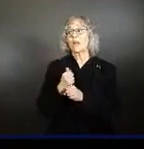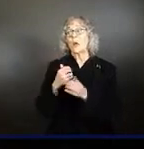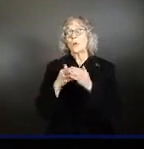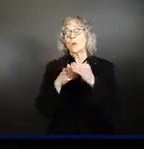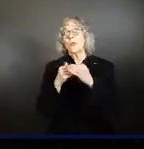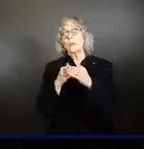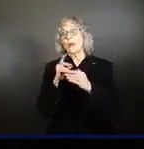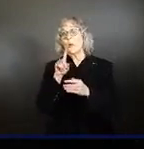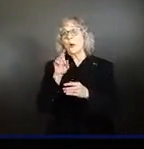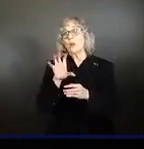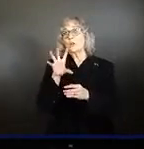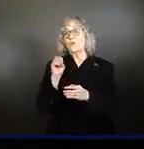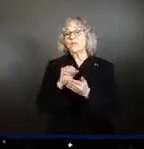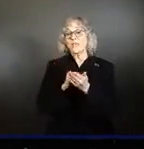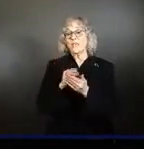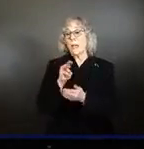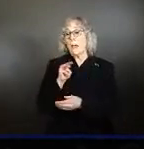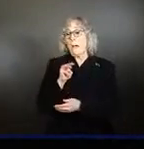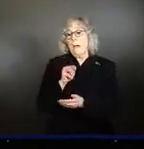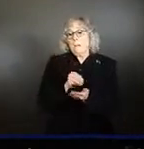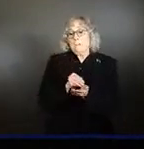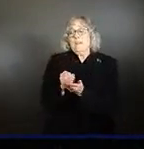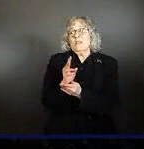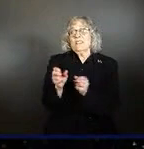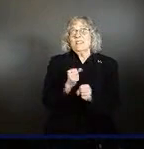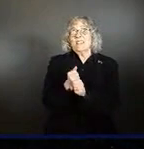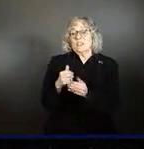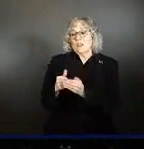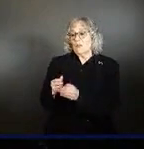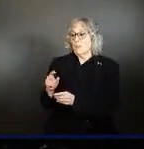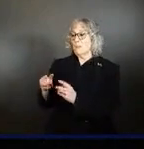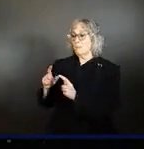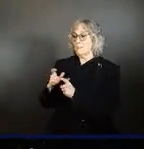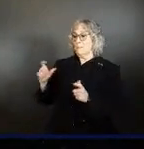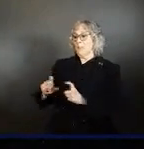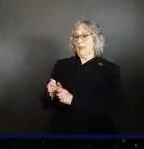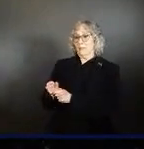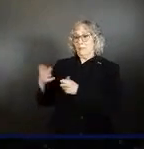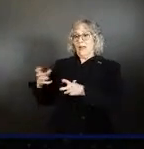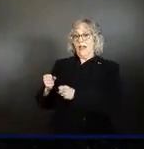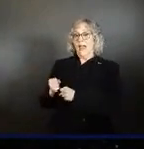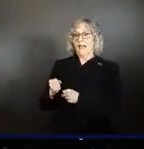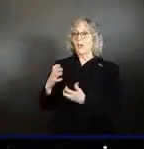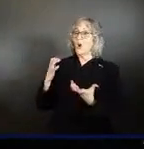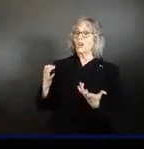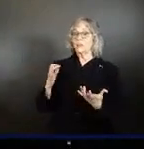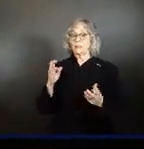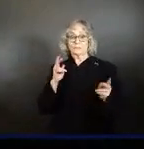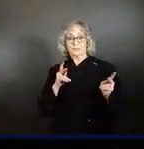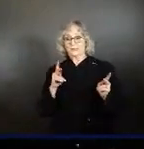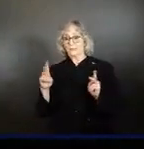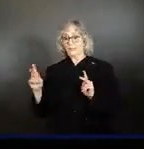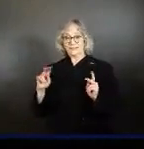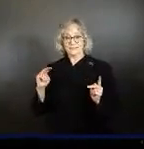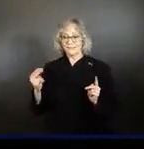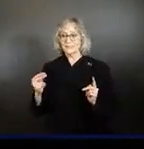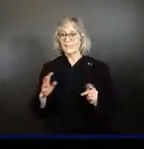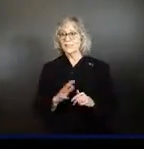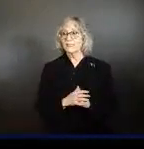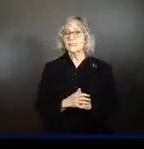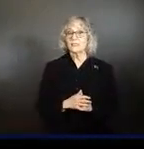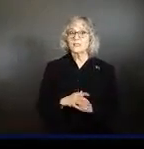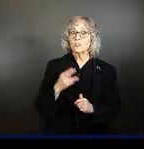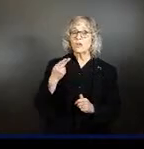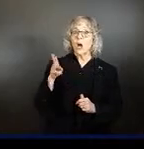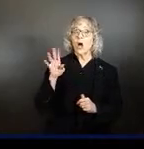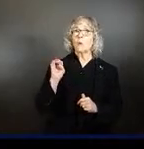of the Big Bang. And it's hard to put these numbers in perspective. Hubble has seen to about 400 million years